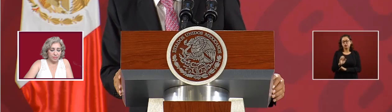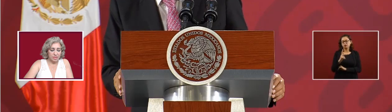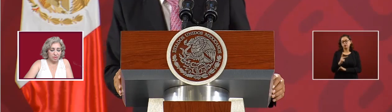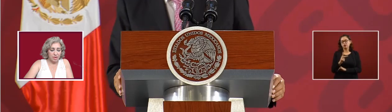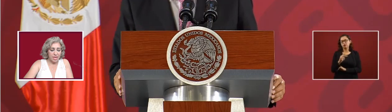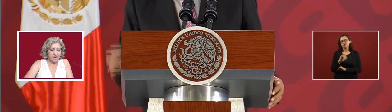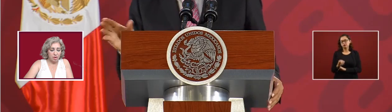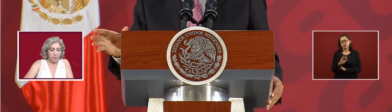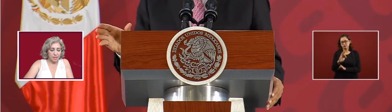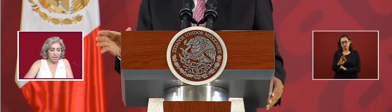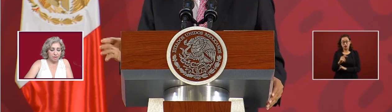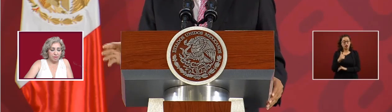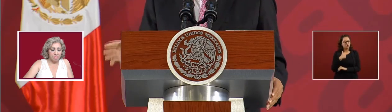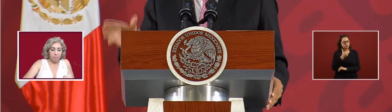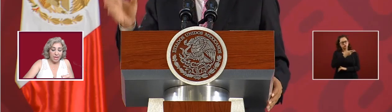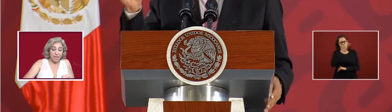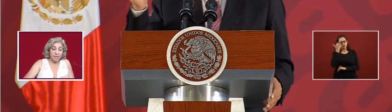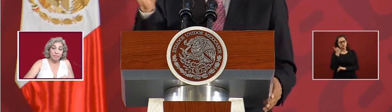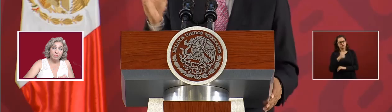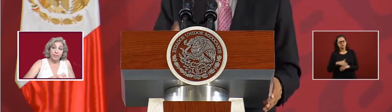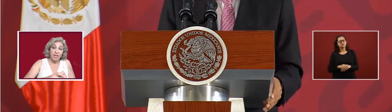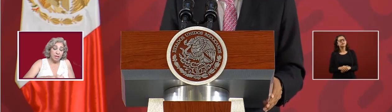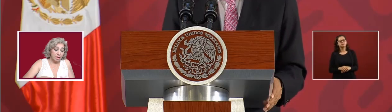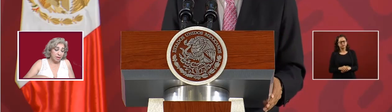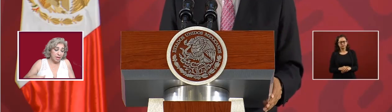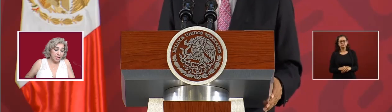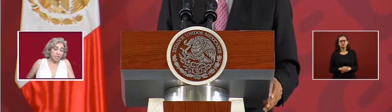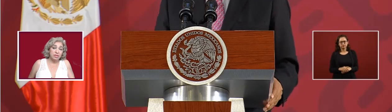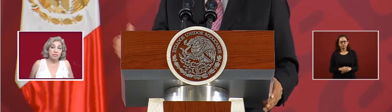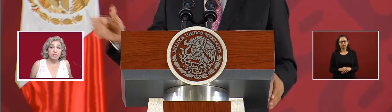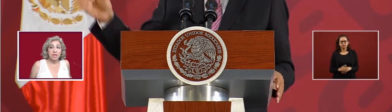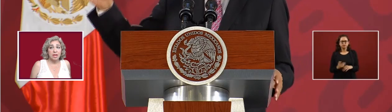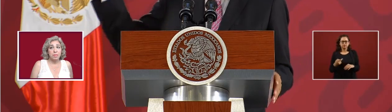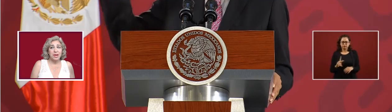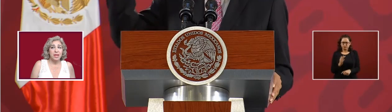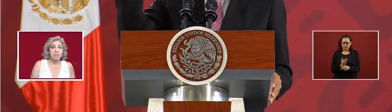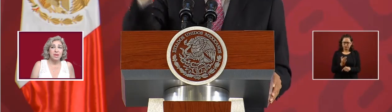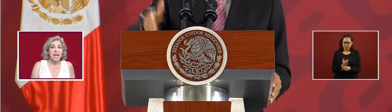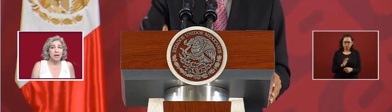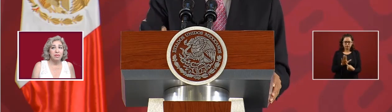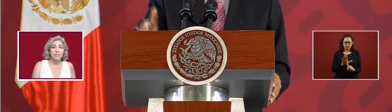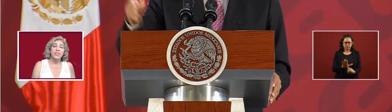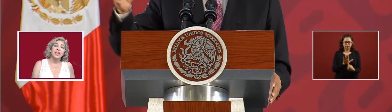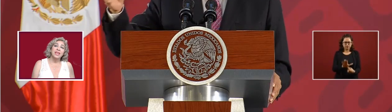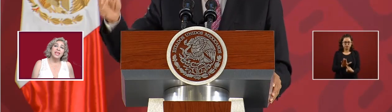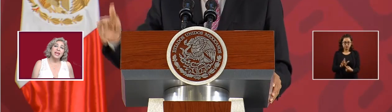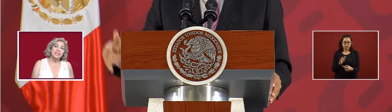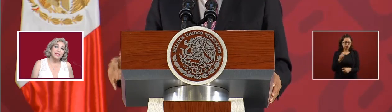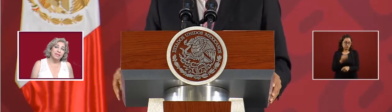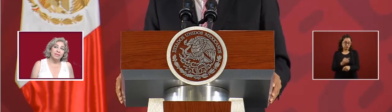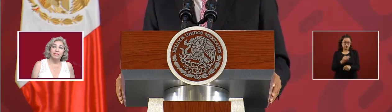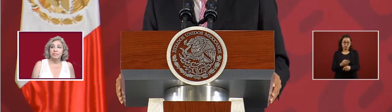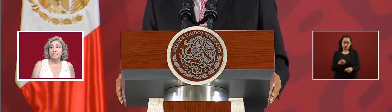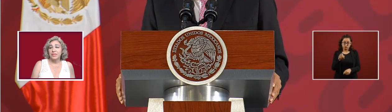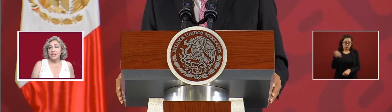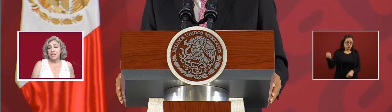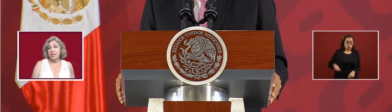so I didn't know about that but not to talk about him now yes